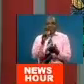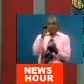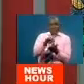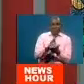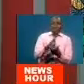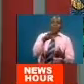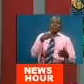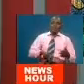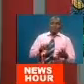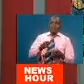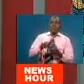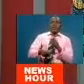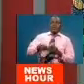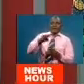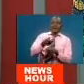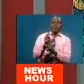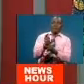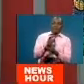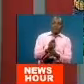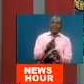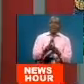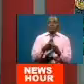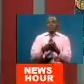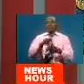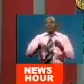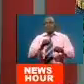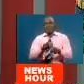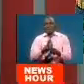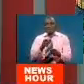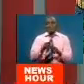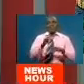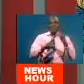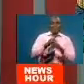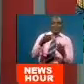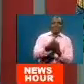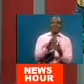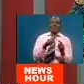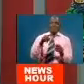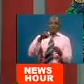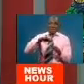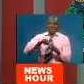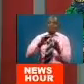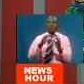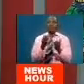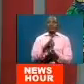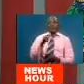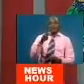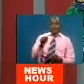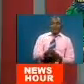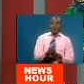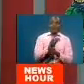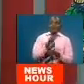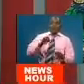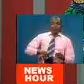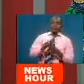in profit was due to high cost of borrowing and capital investment, which saw the building of a new tea factory at Tema. No dividend